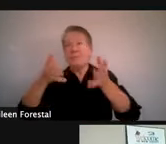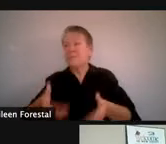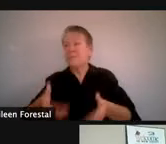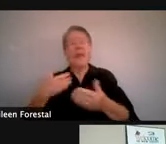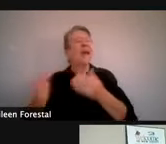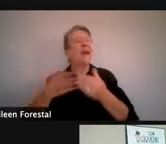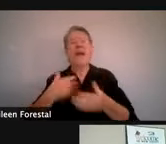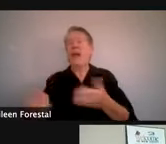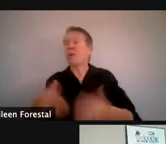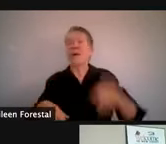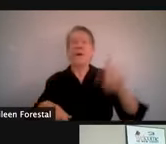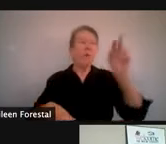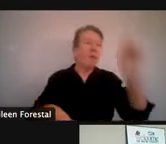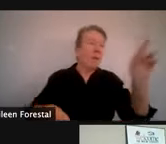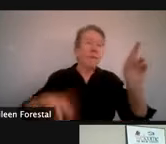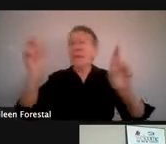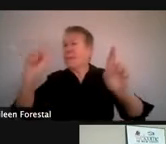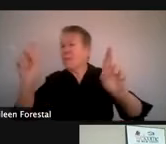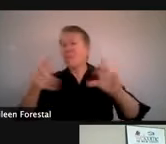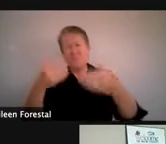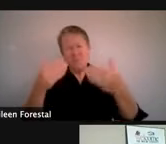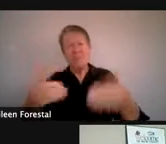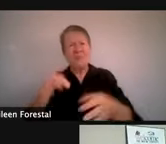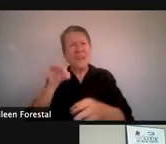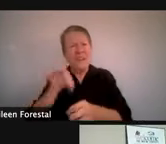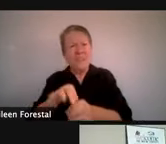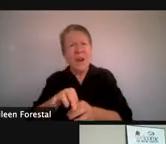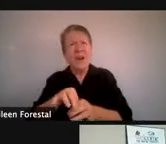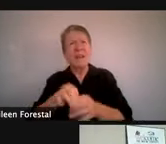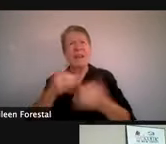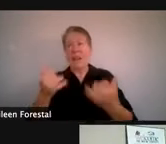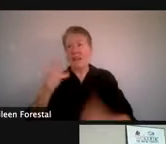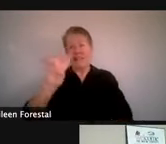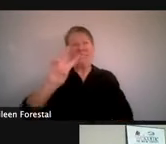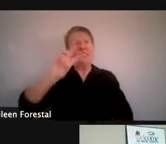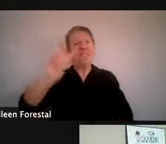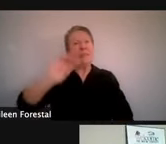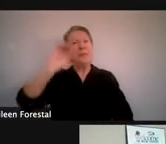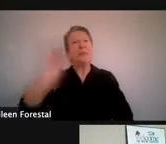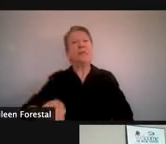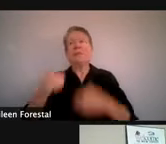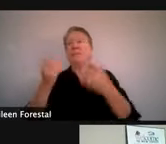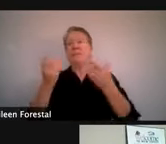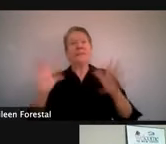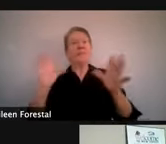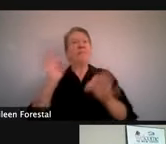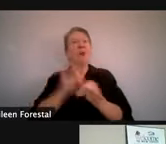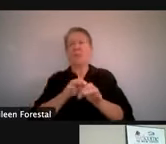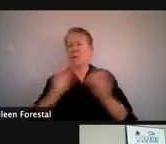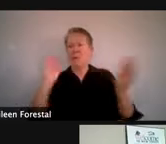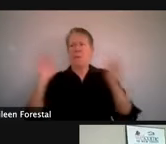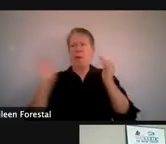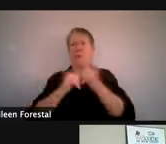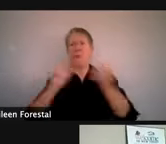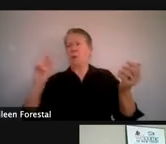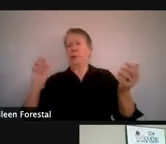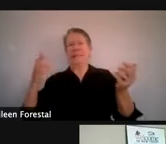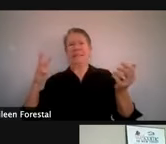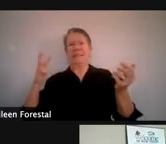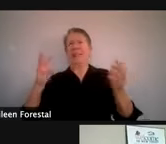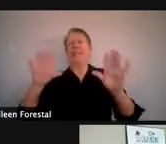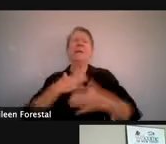now 76% of all the votes were cast in 2016. Folks, please vote. Mail it in, drop